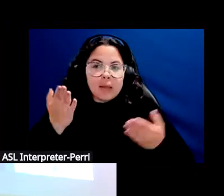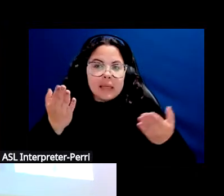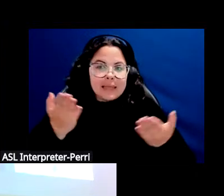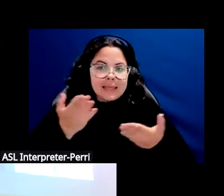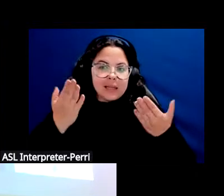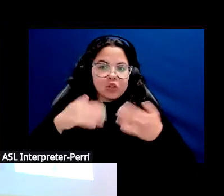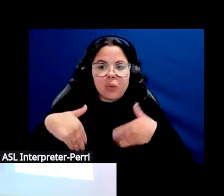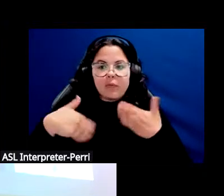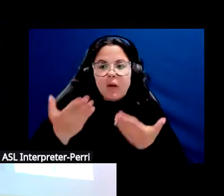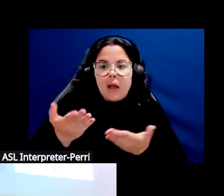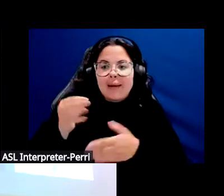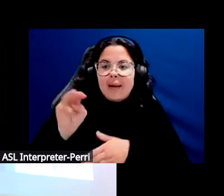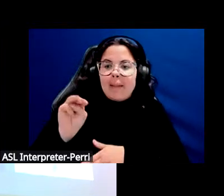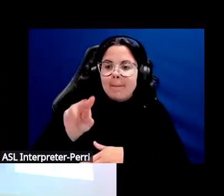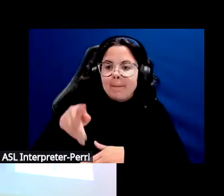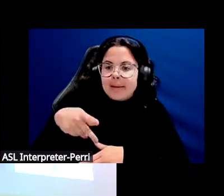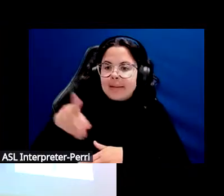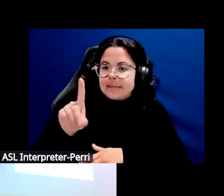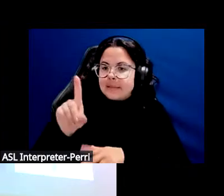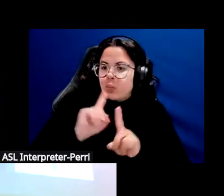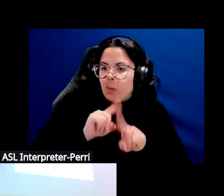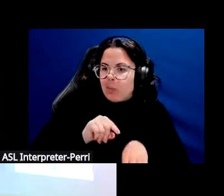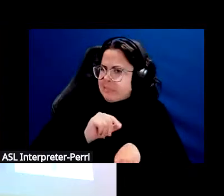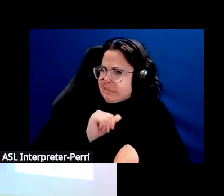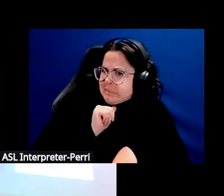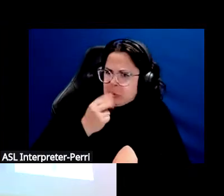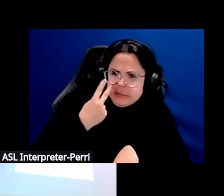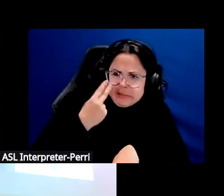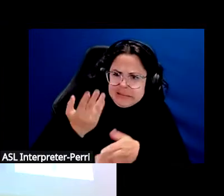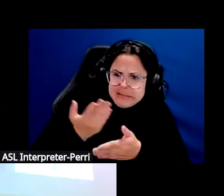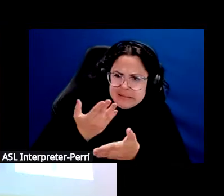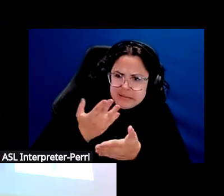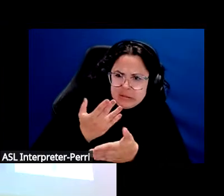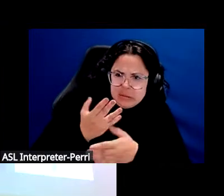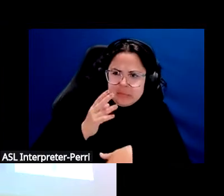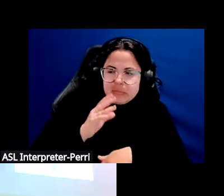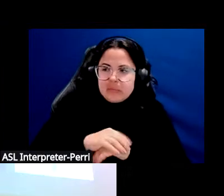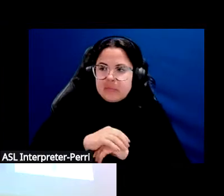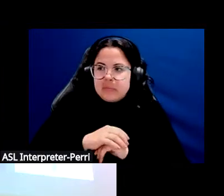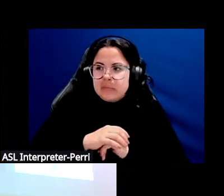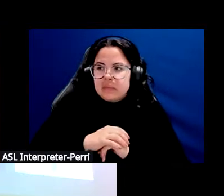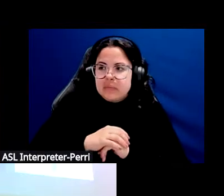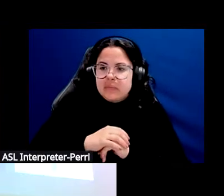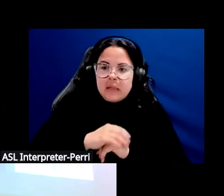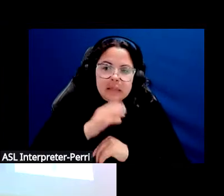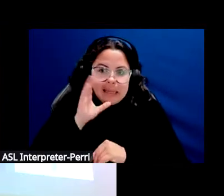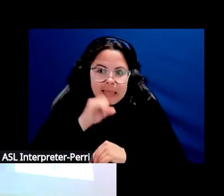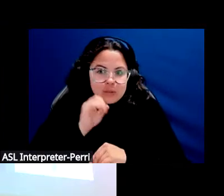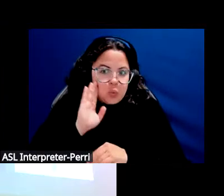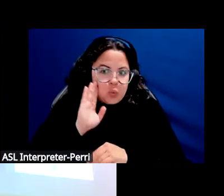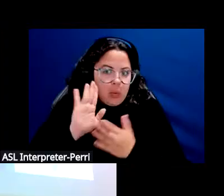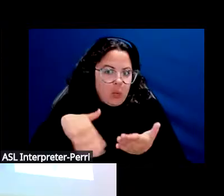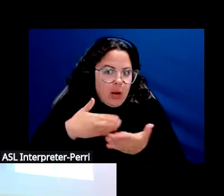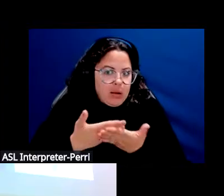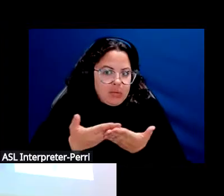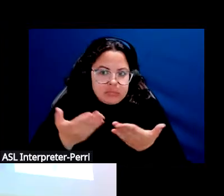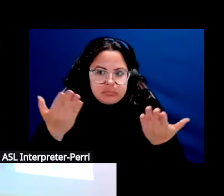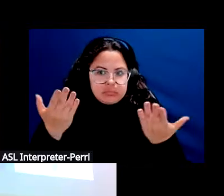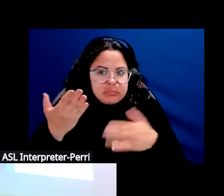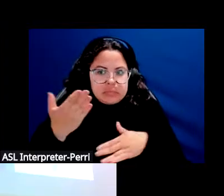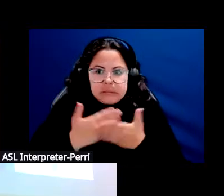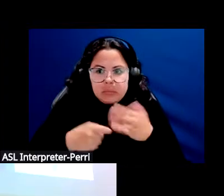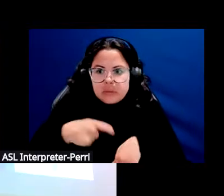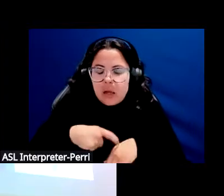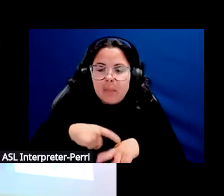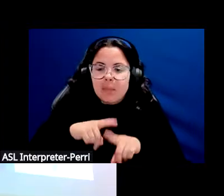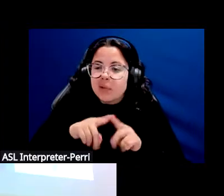MPD report. I don't see Lieutenant Good, so I guess Lieutenant Good will get here at some point. but just